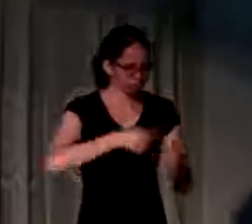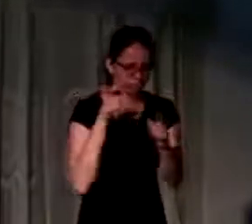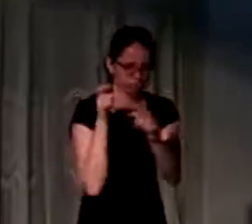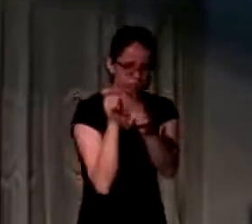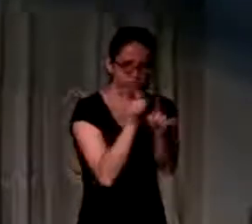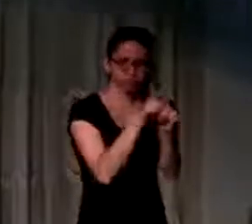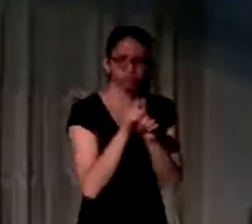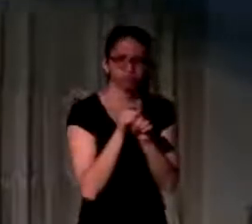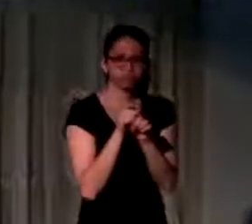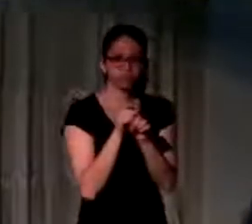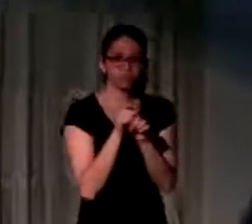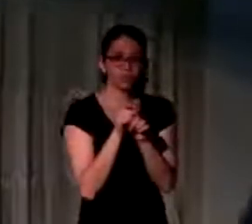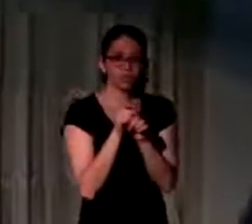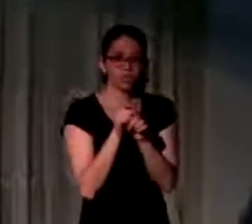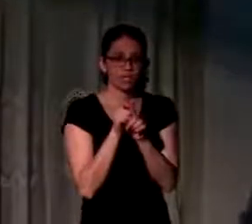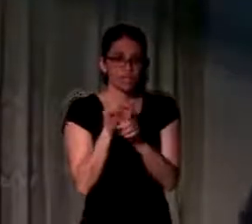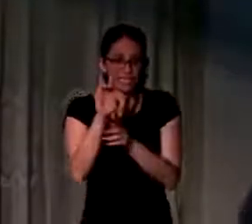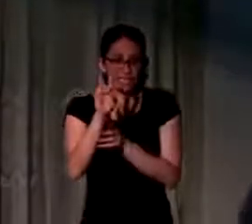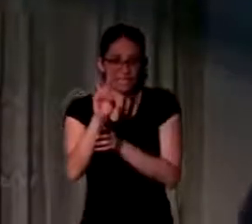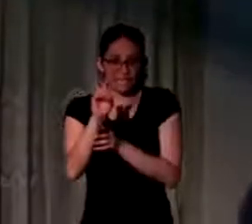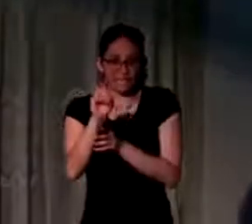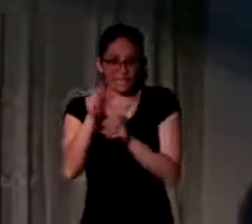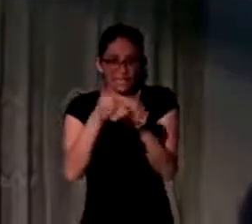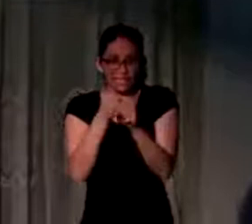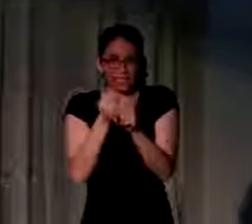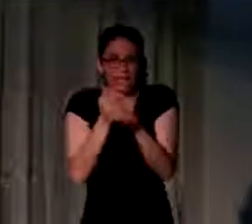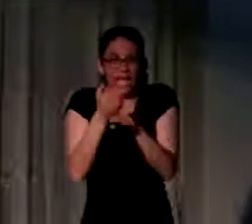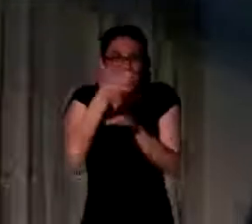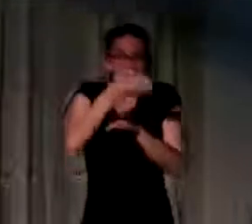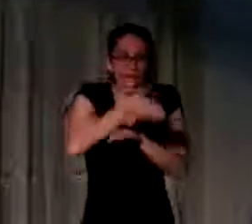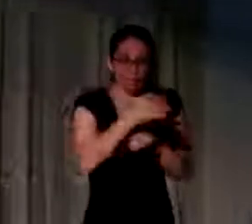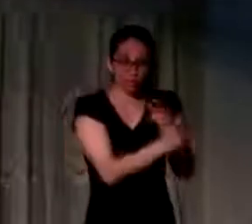the resurrection, there were